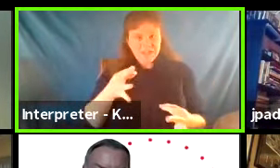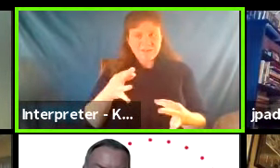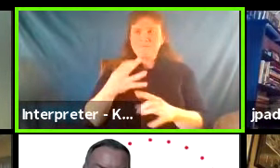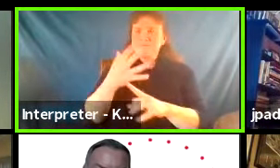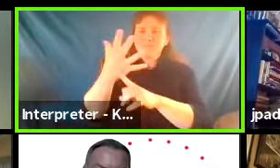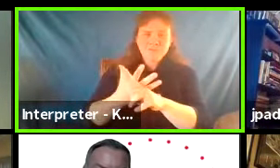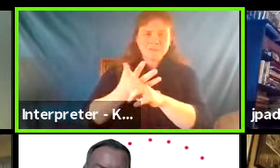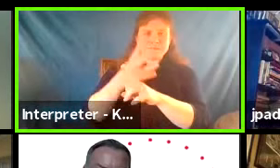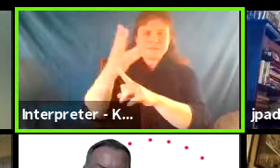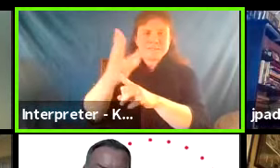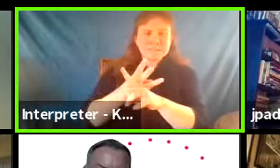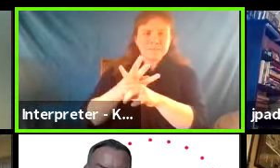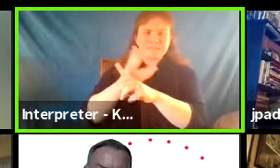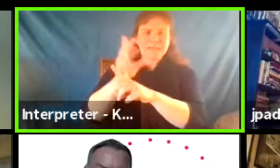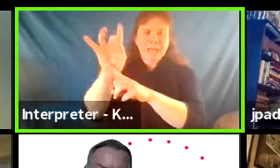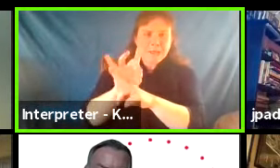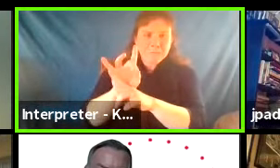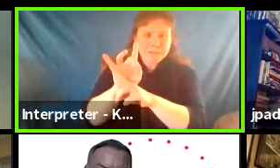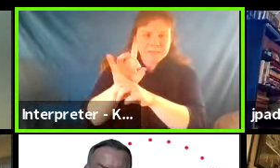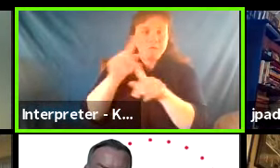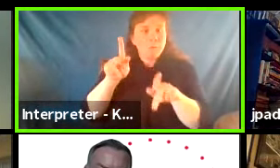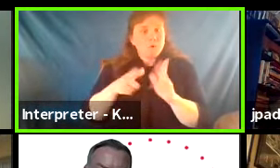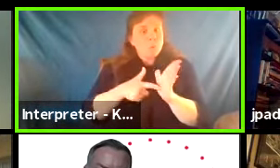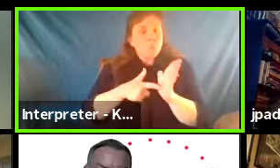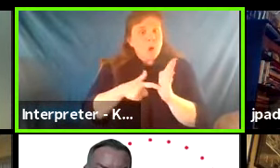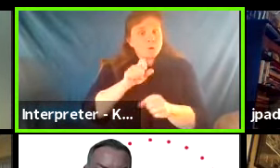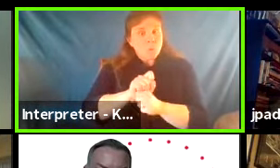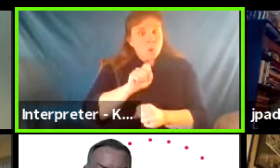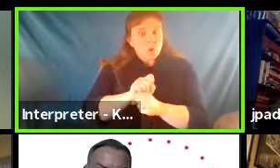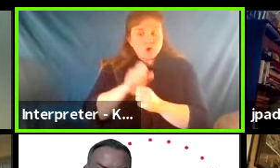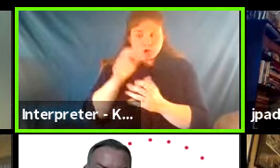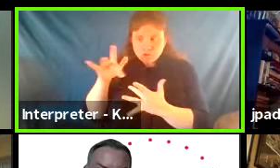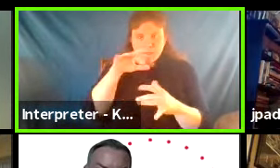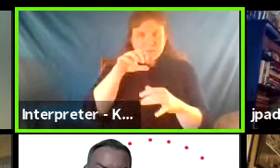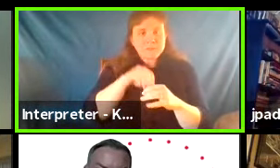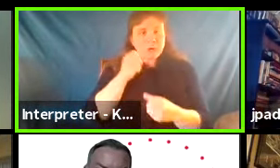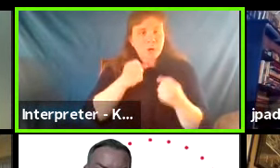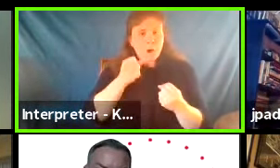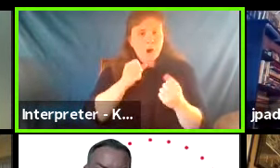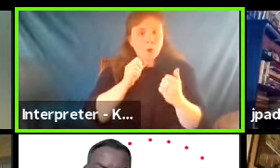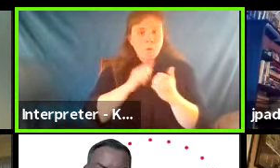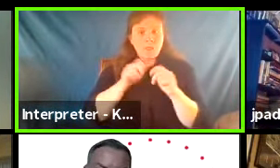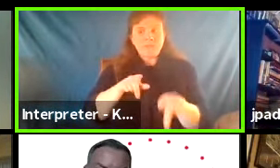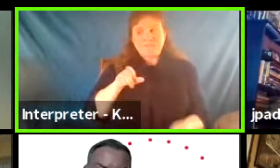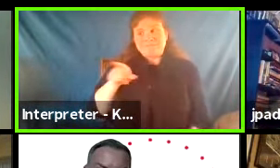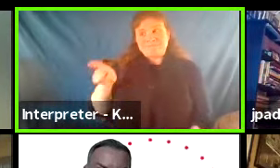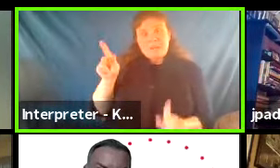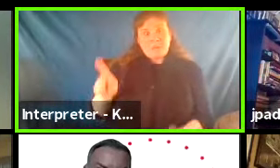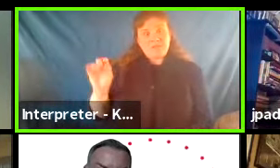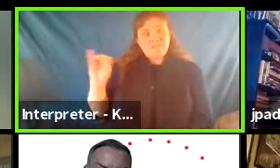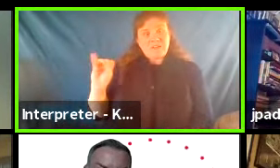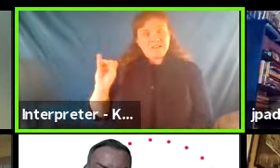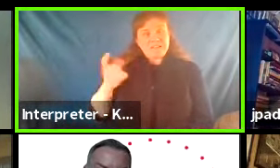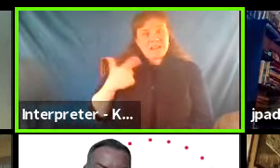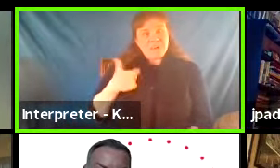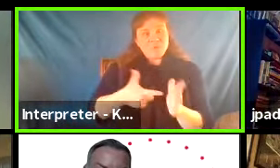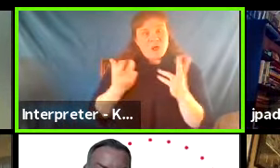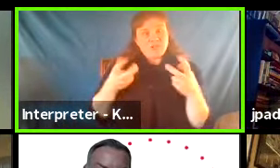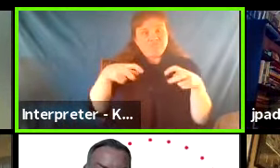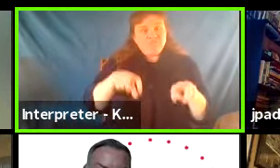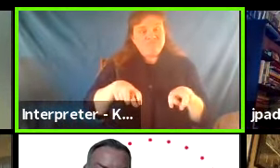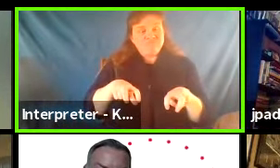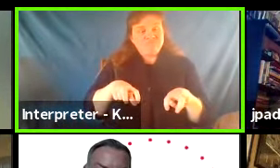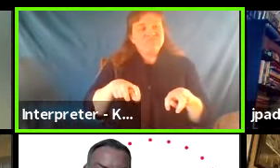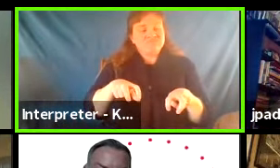who has to work, who travels in a car with someone that is infected, who is going and uses one